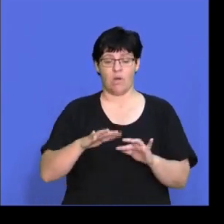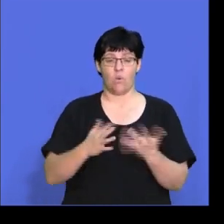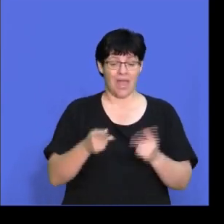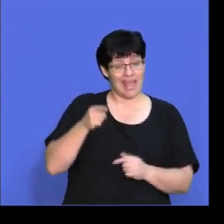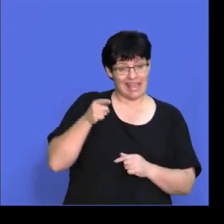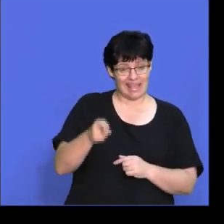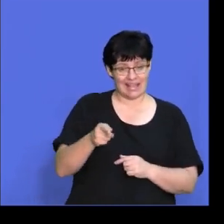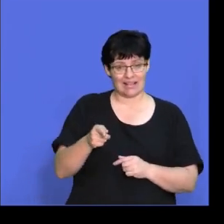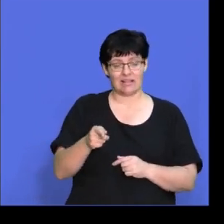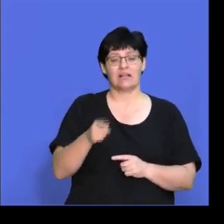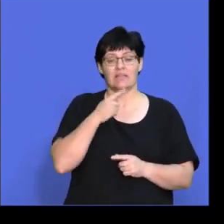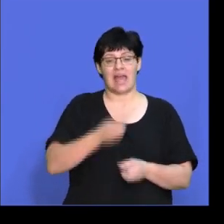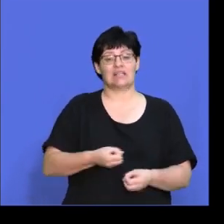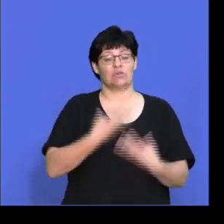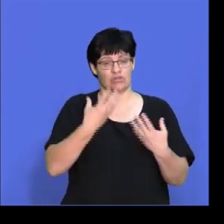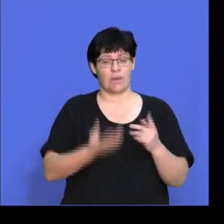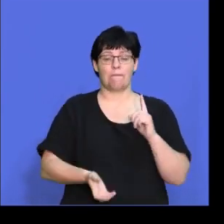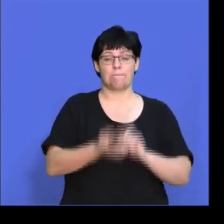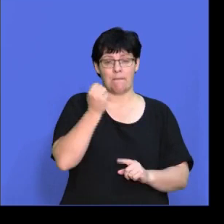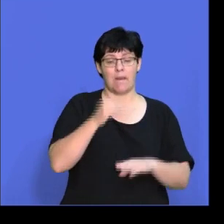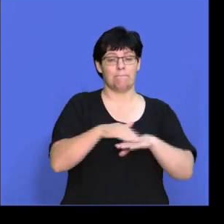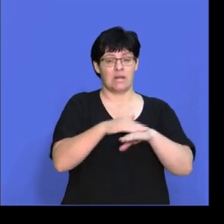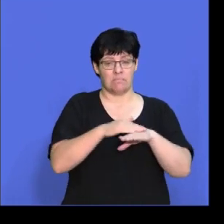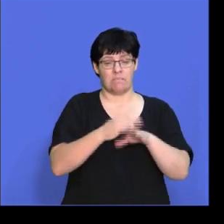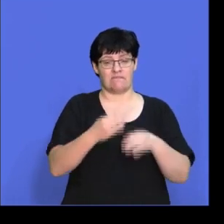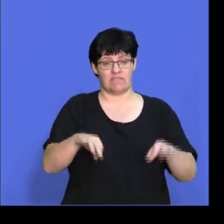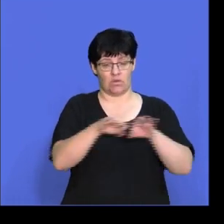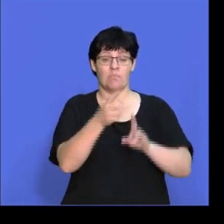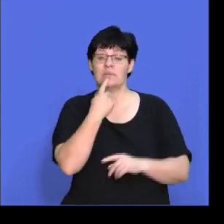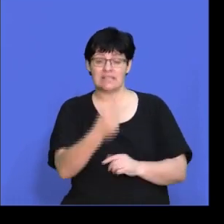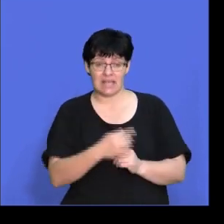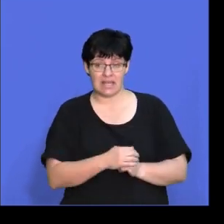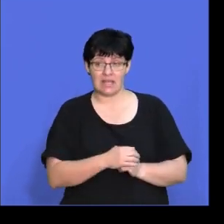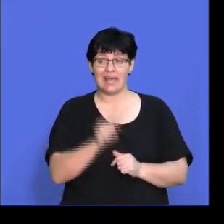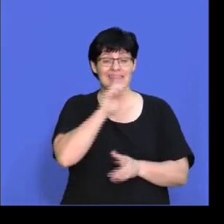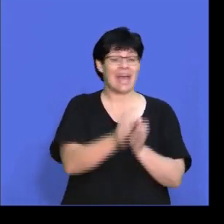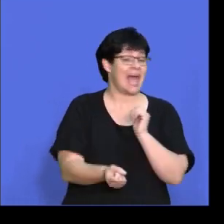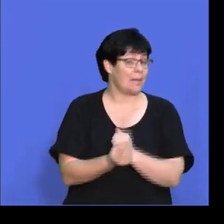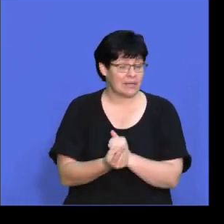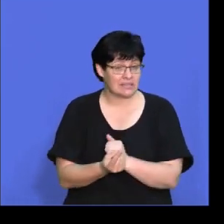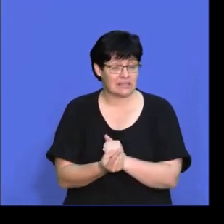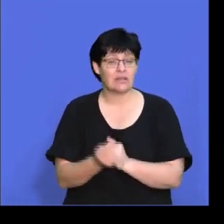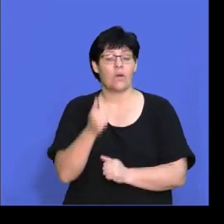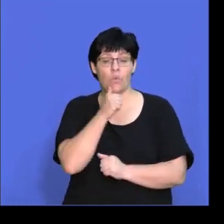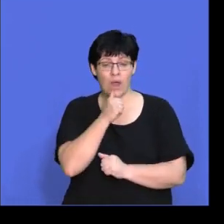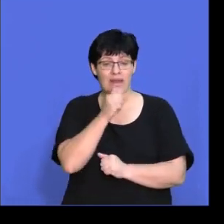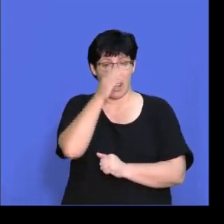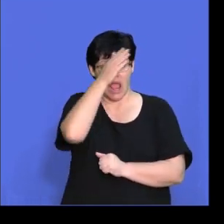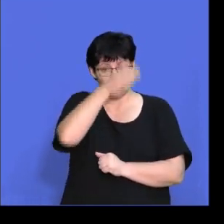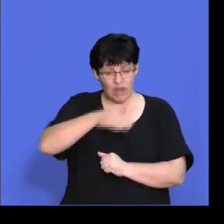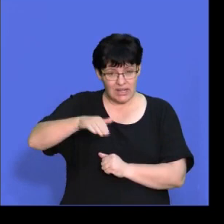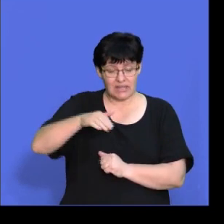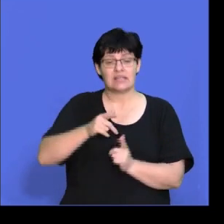area where that quadratic expression reaches its minimum value. And as I said, that happens when